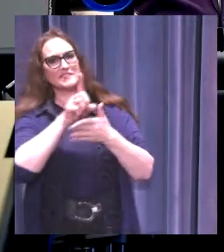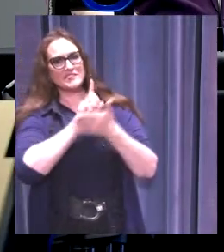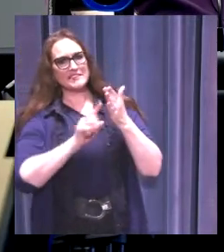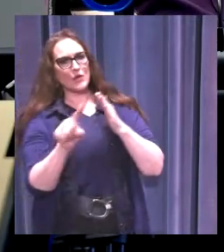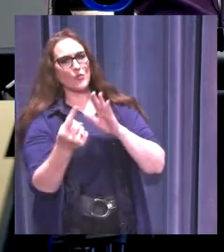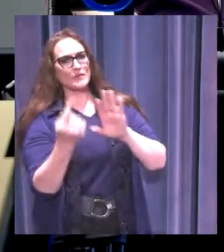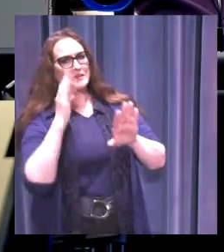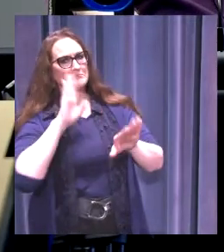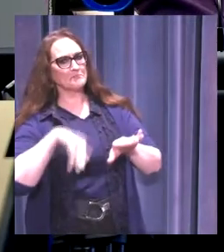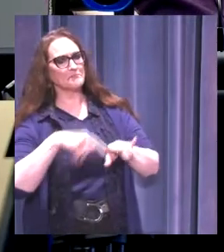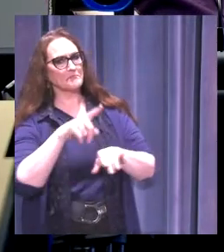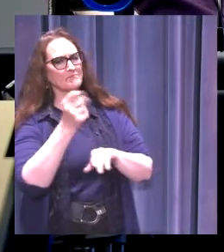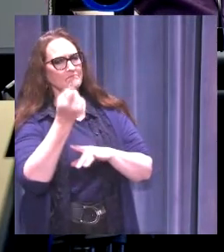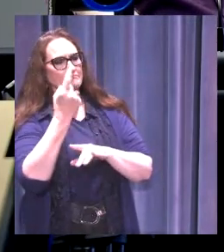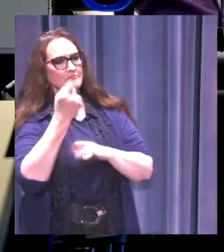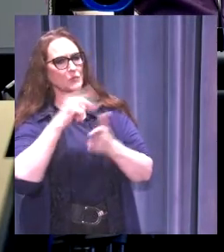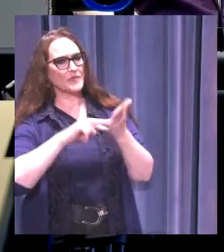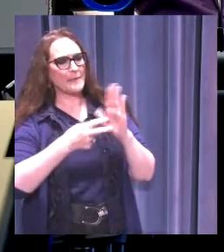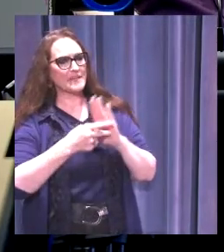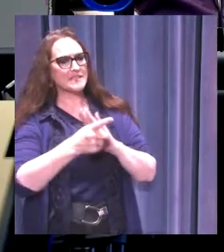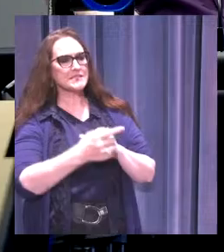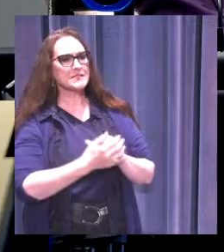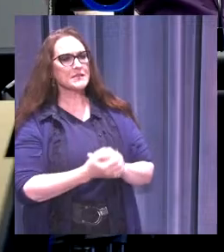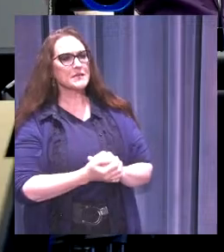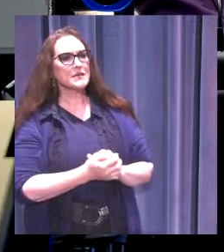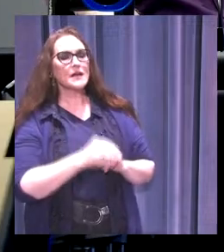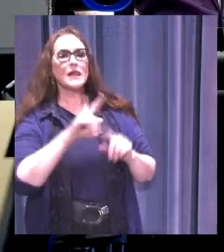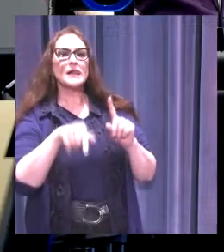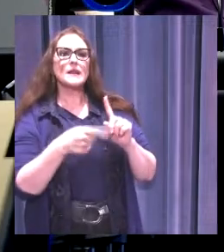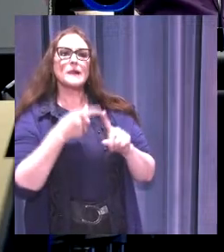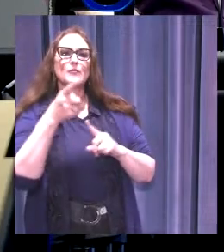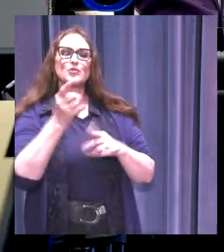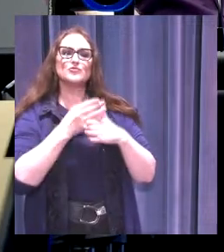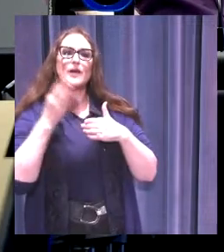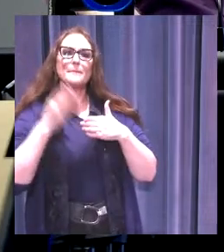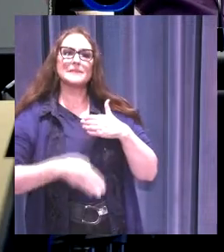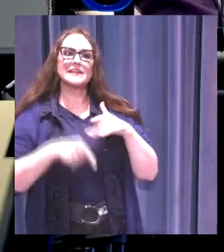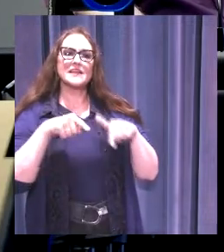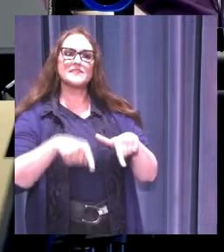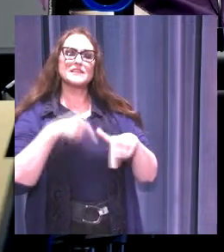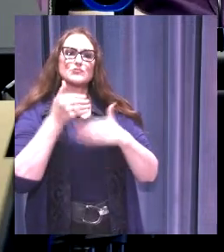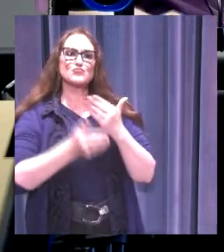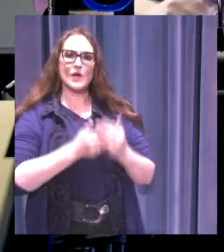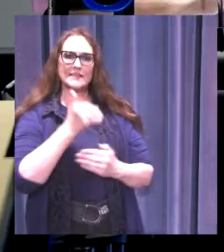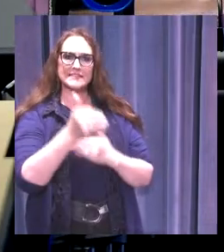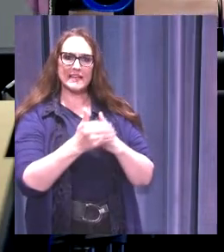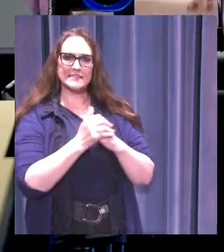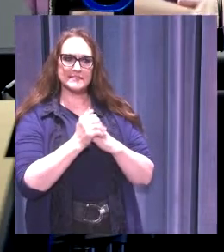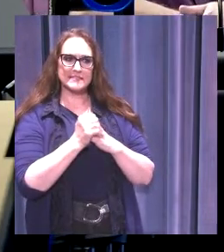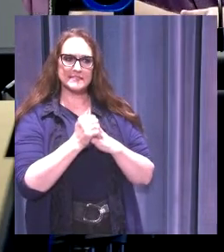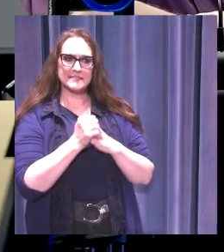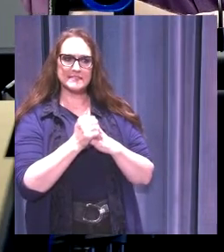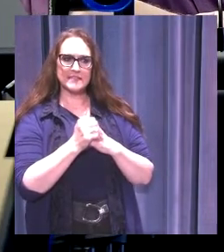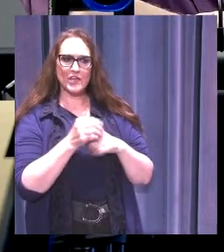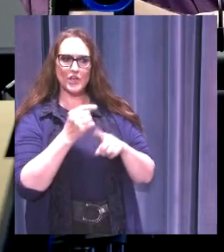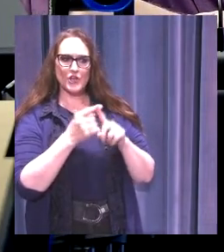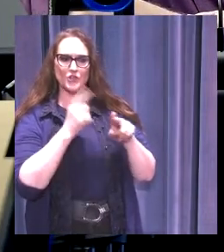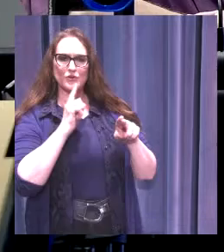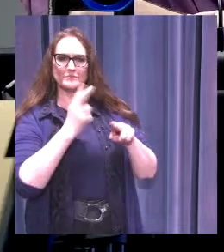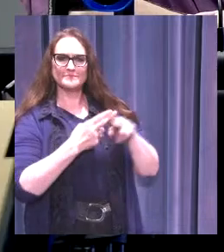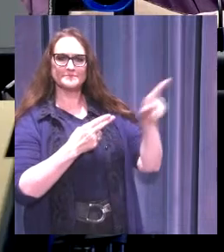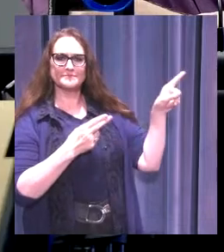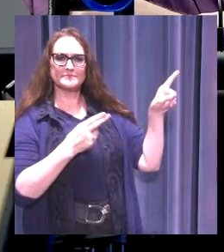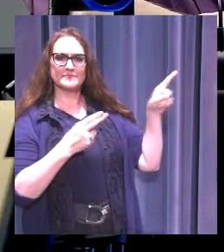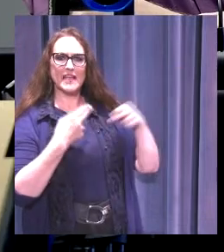only, and I understand what that means. When you've completed this process, you made reference in your